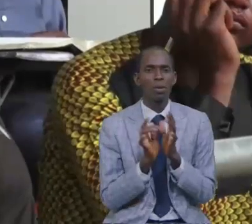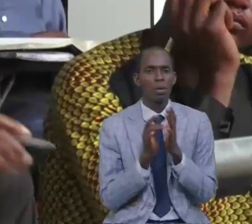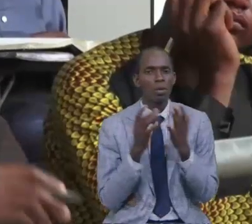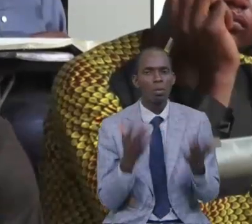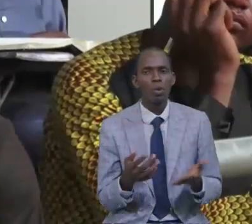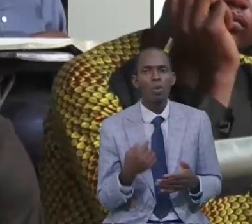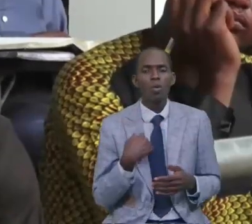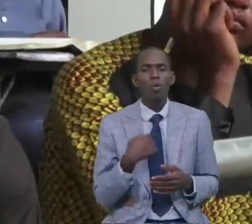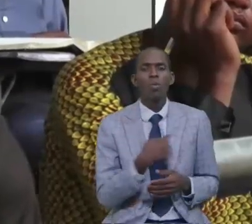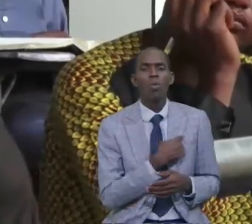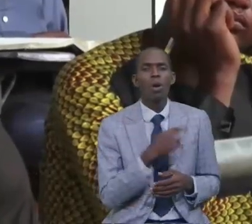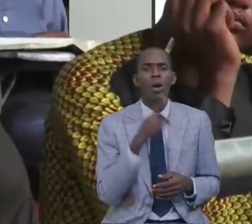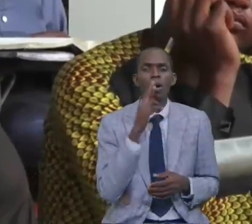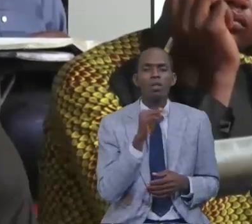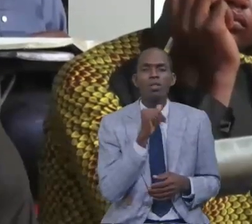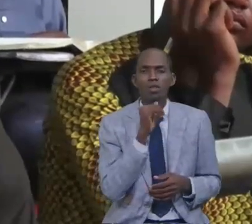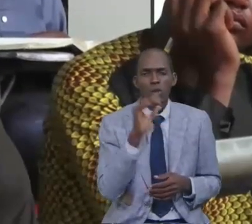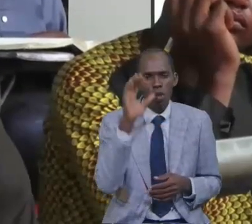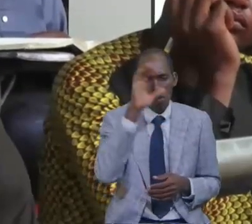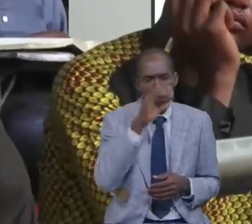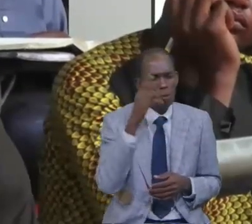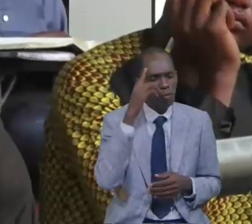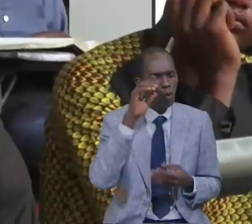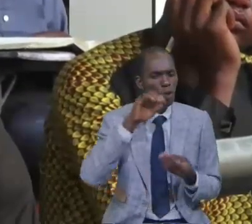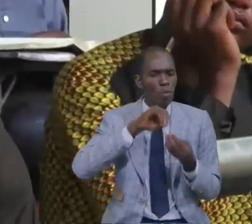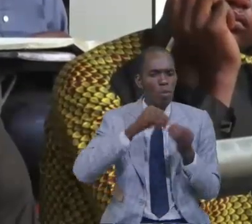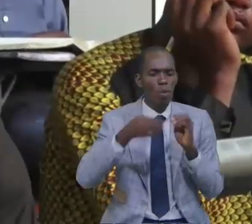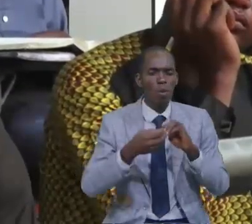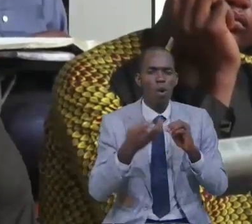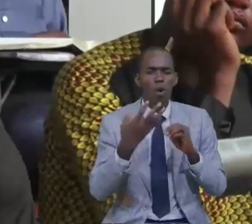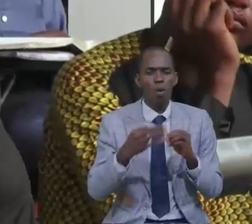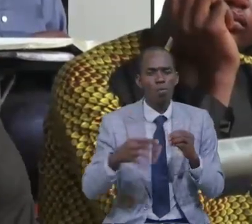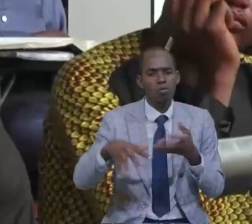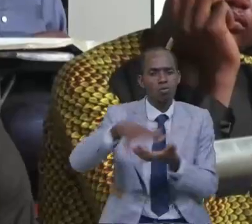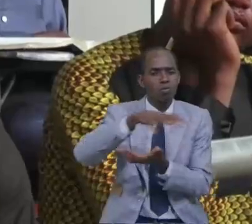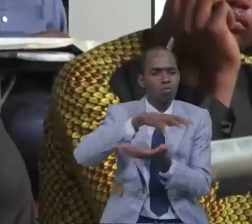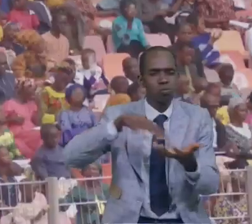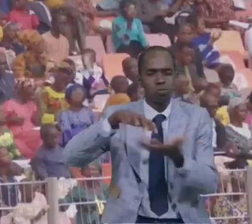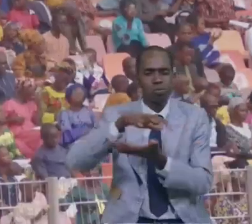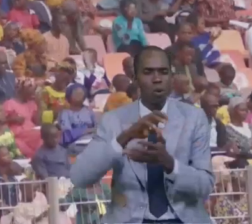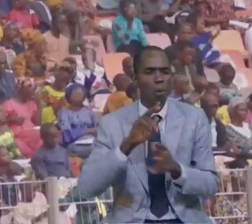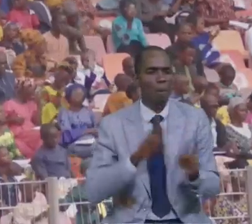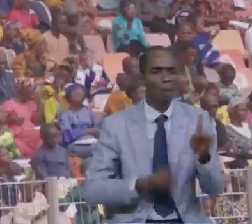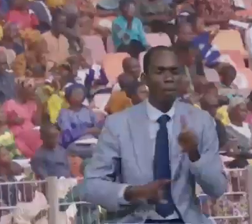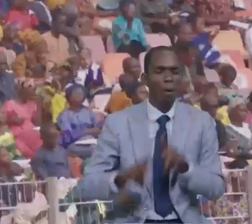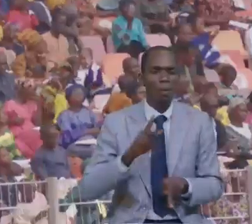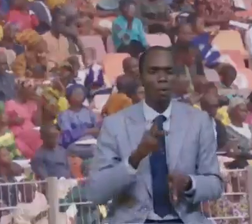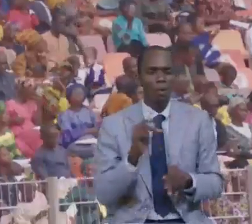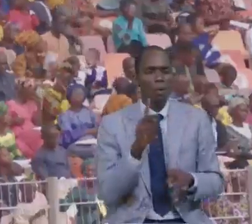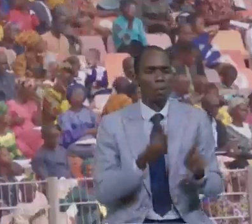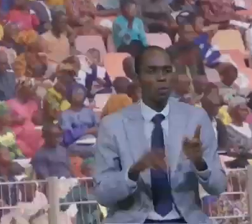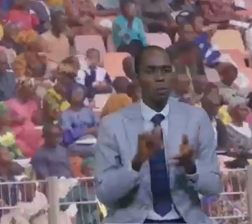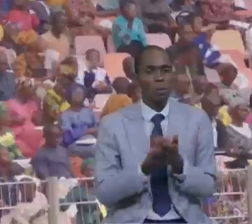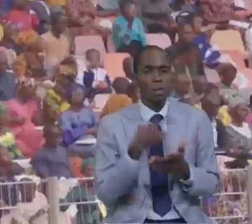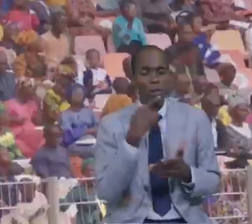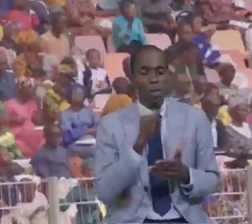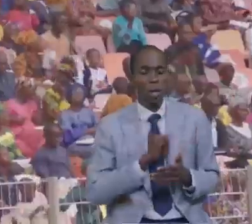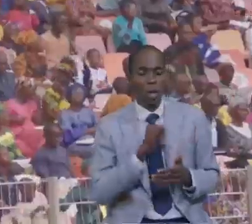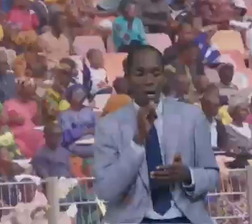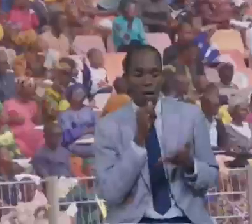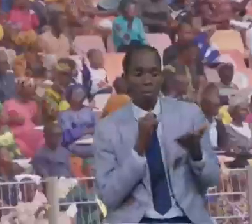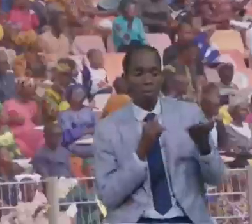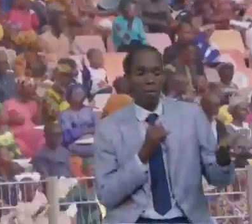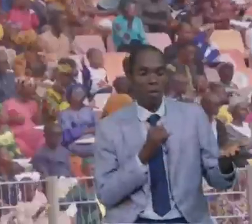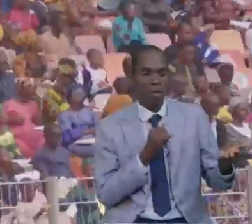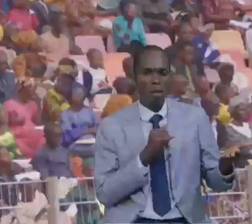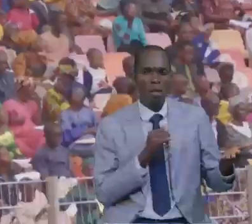The people who say, I'm there, aren't you happy, Pastor? I'm a member of your church now. I said I'm not